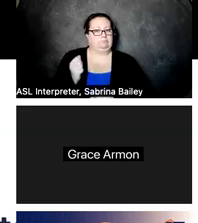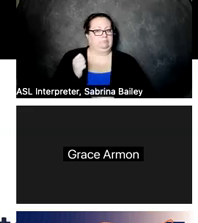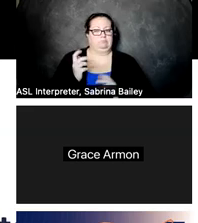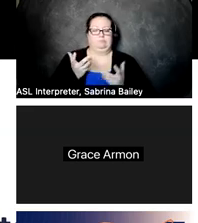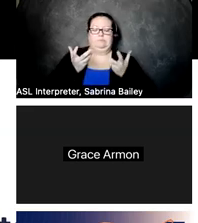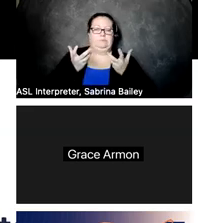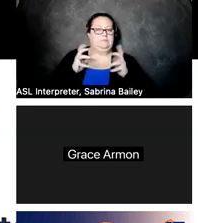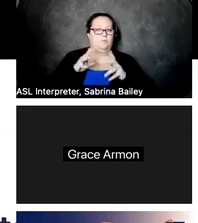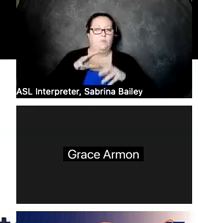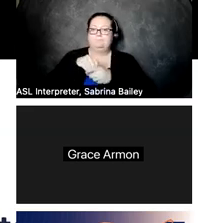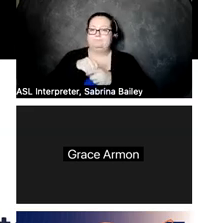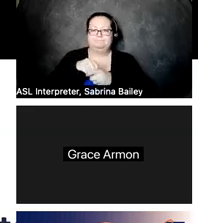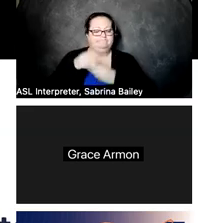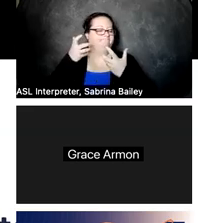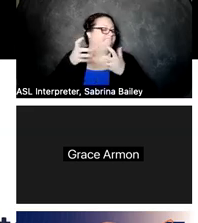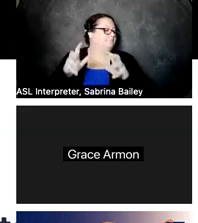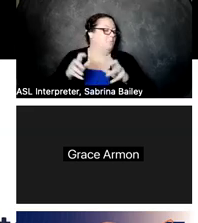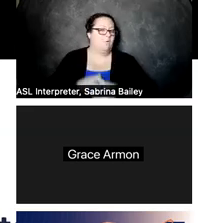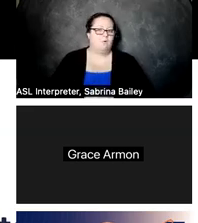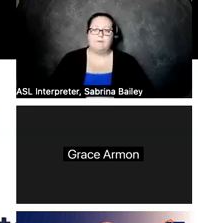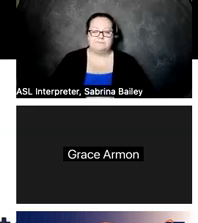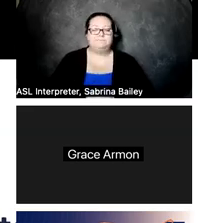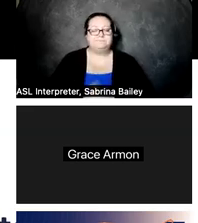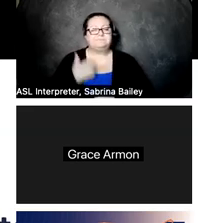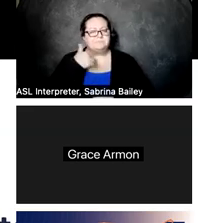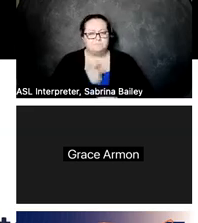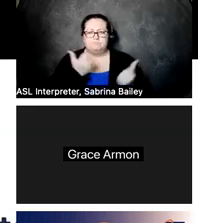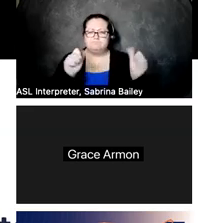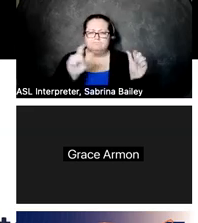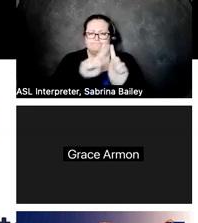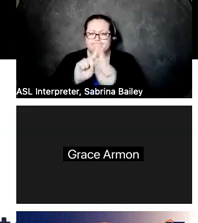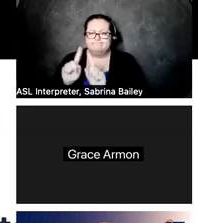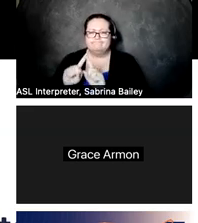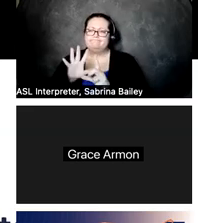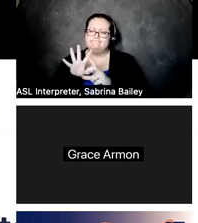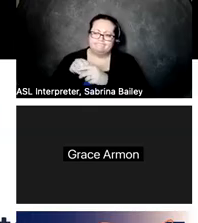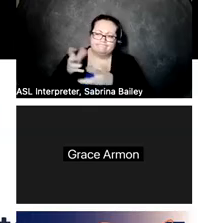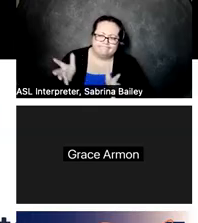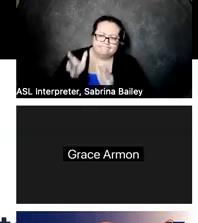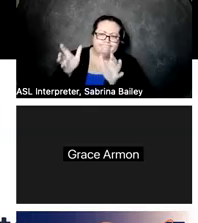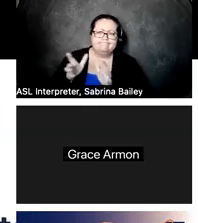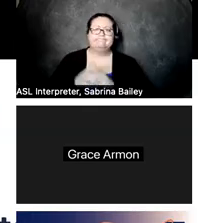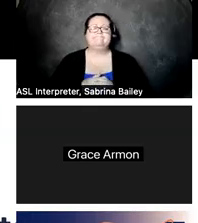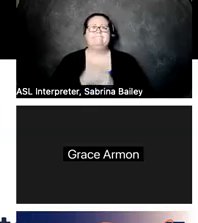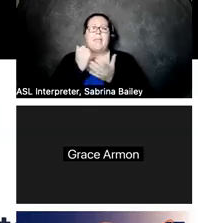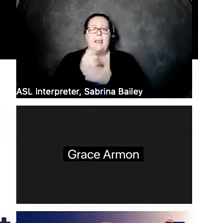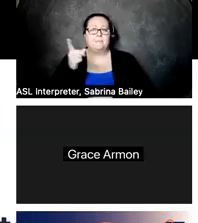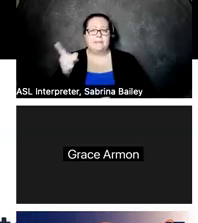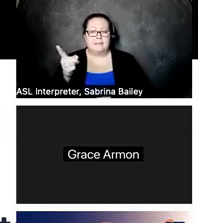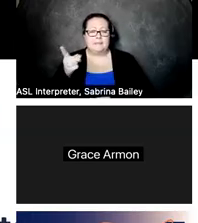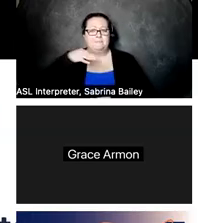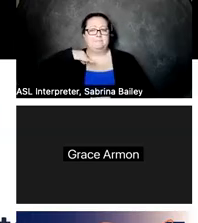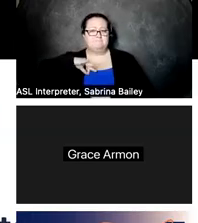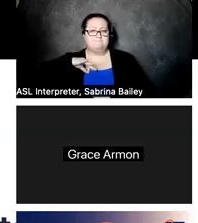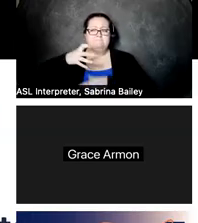want to participate in. And, we tried different ways to sort of engage him, to kind of help him gain some